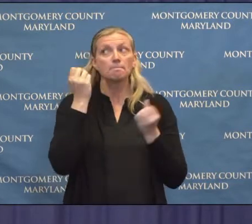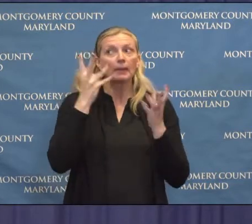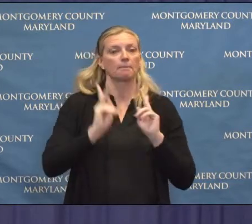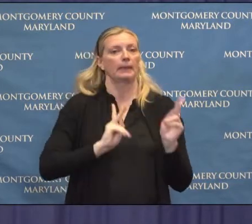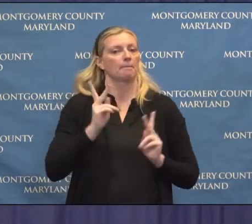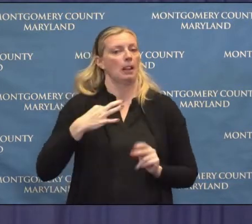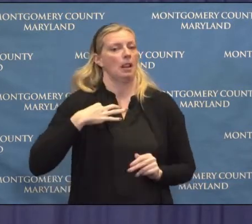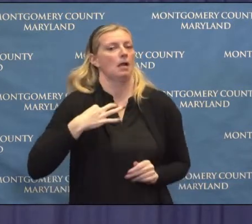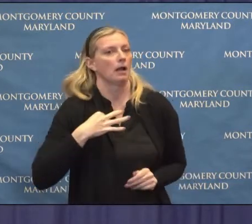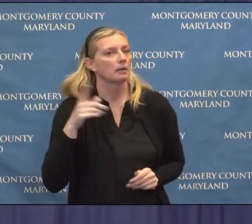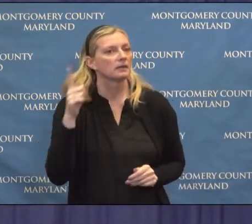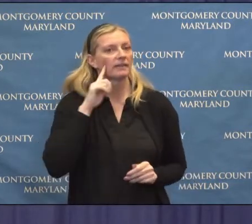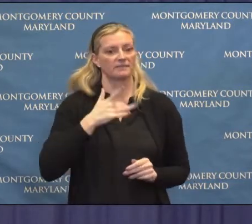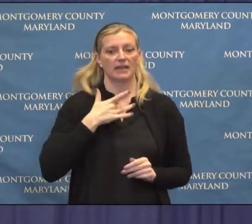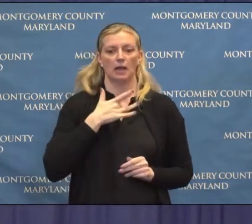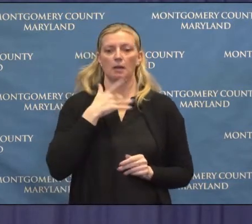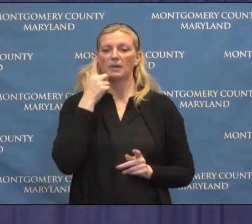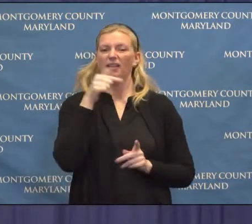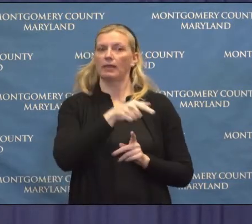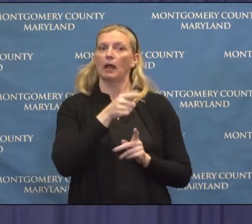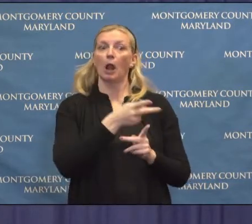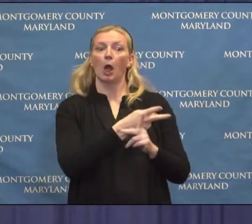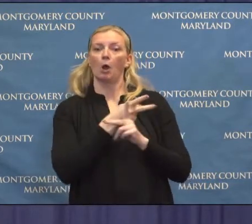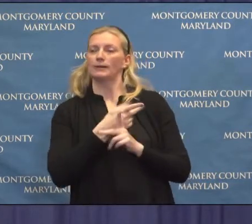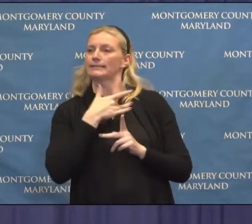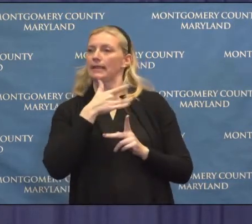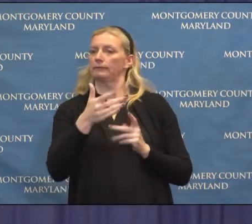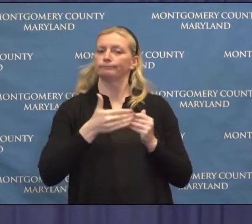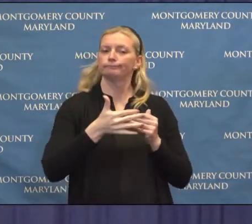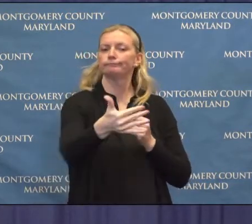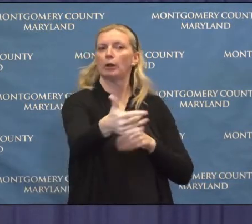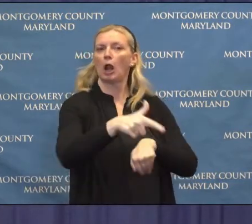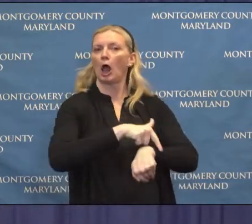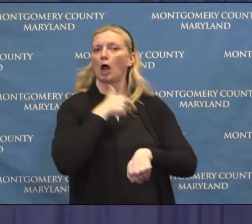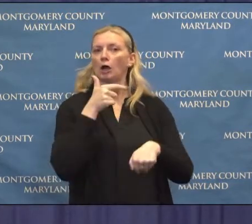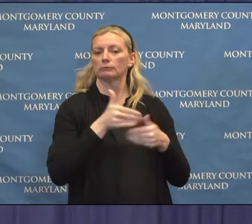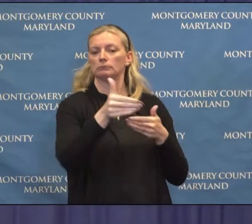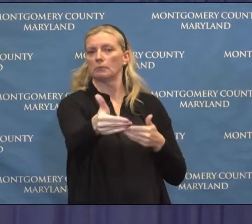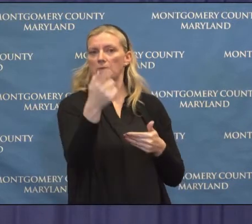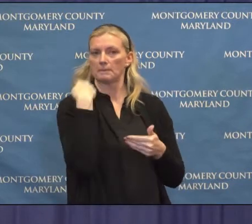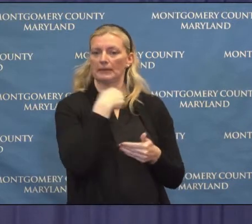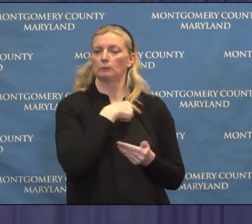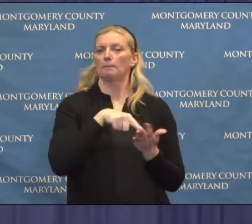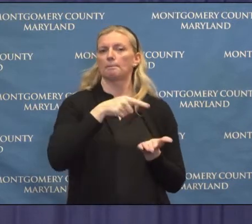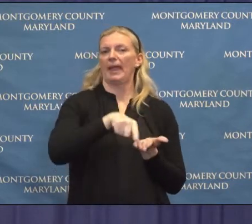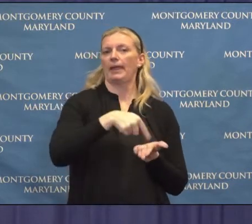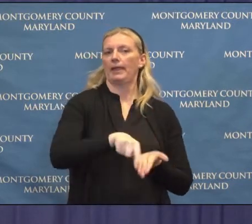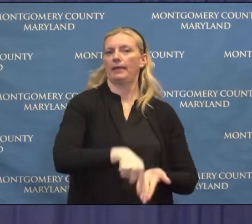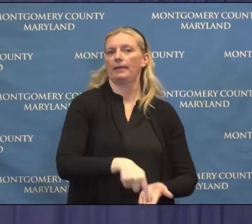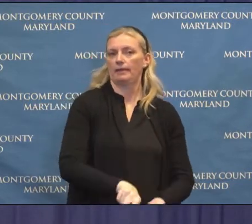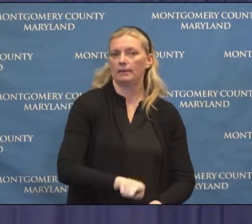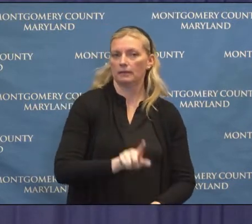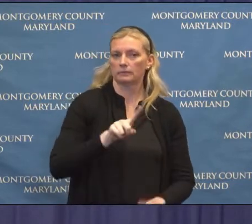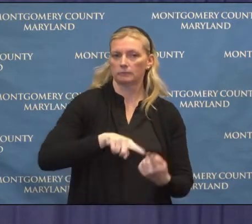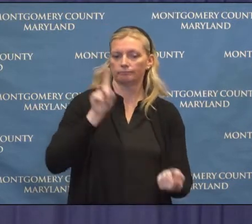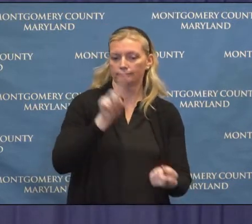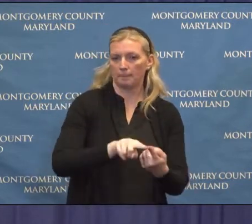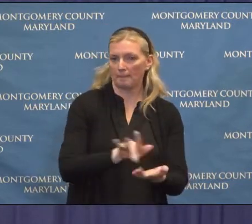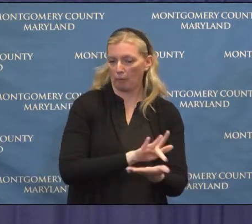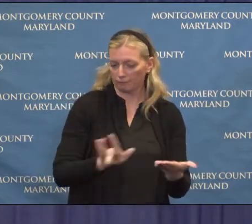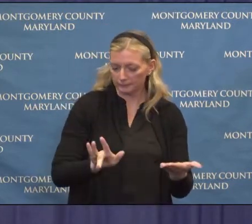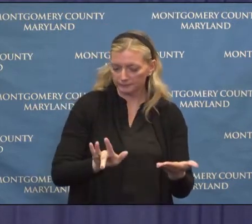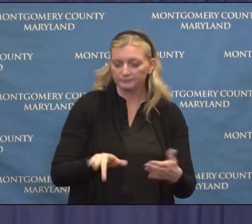the long-term nature of the loan. I know from talking to business people, they are very worried about